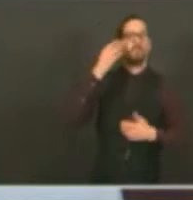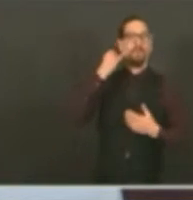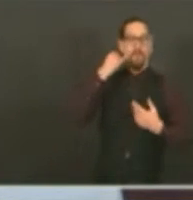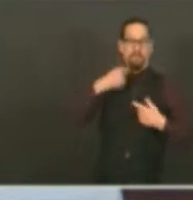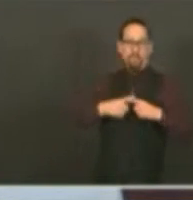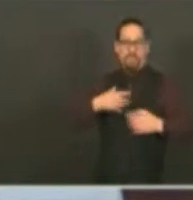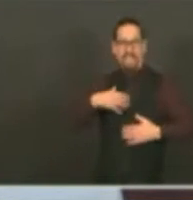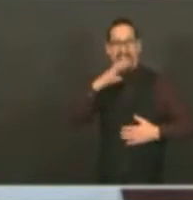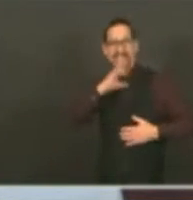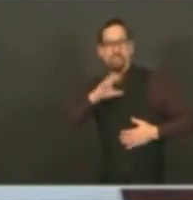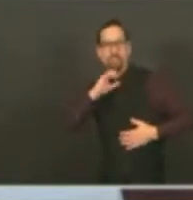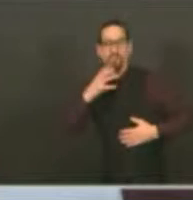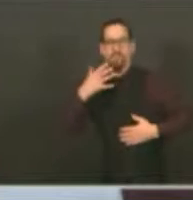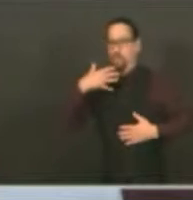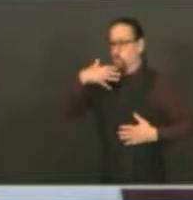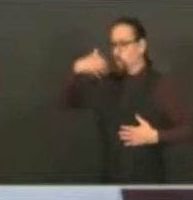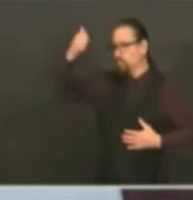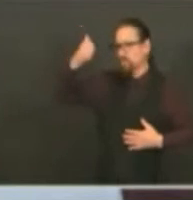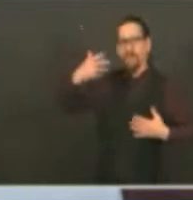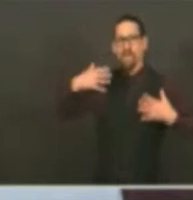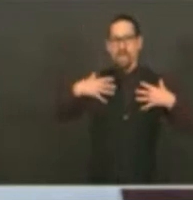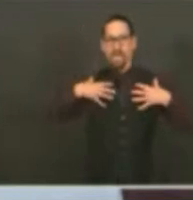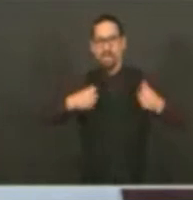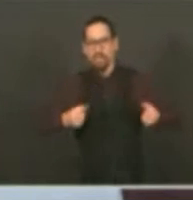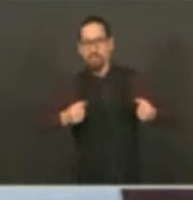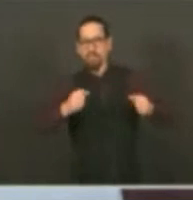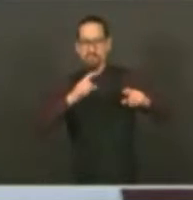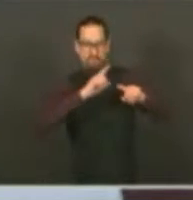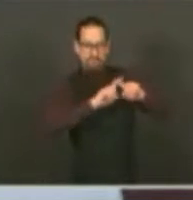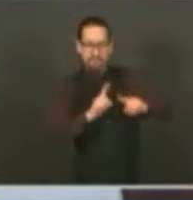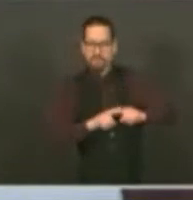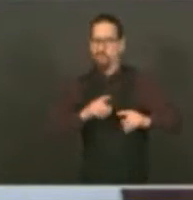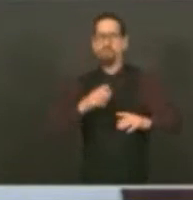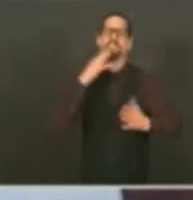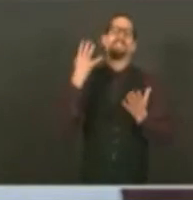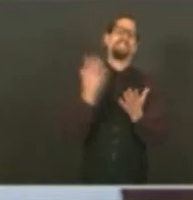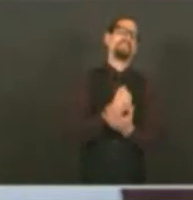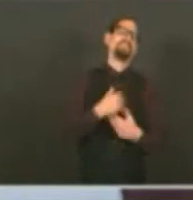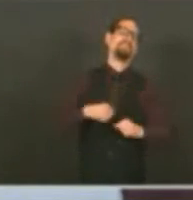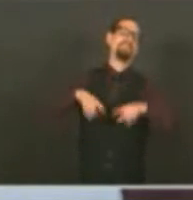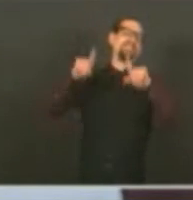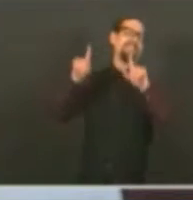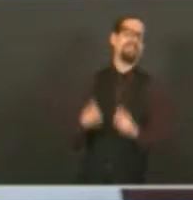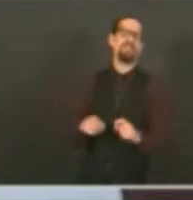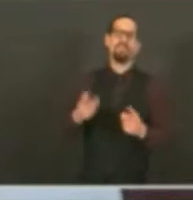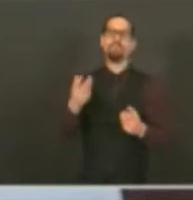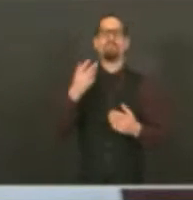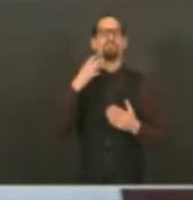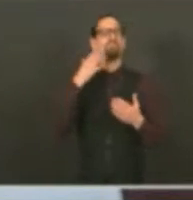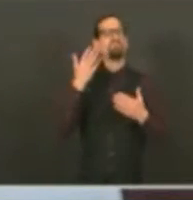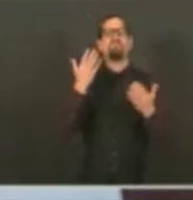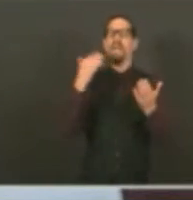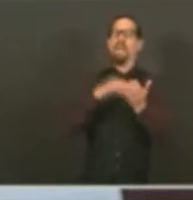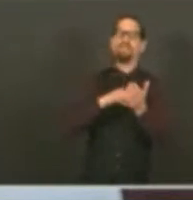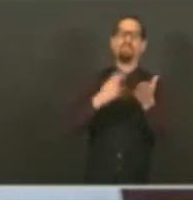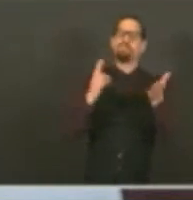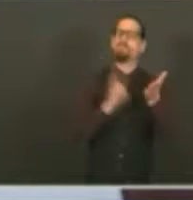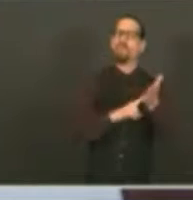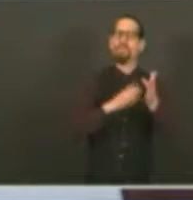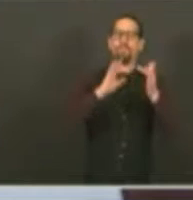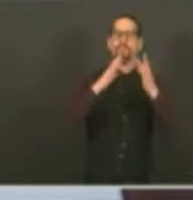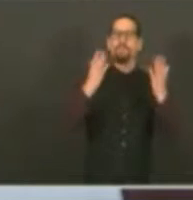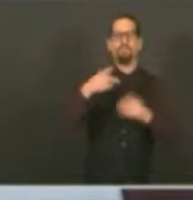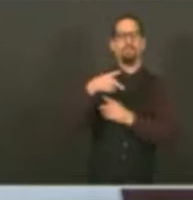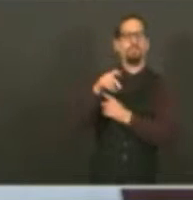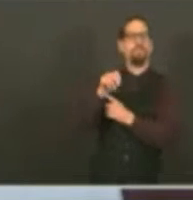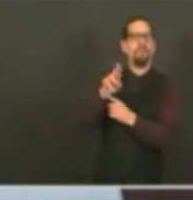on your own, portal.ri.gov. It's free, it's easy. We'll shoot you a text. We'll tell you your results are ready.